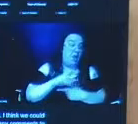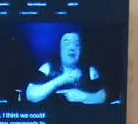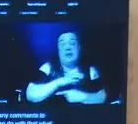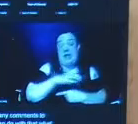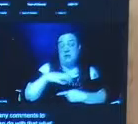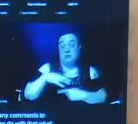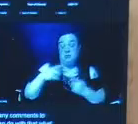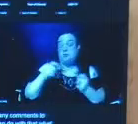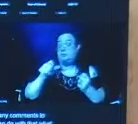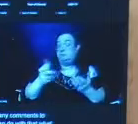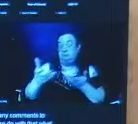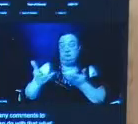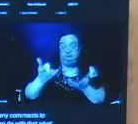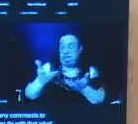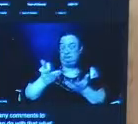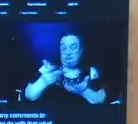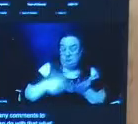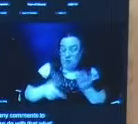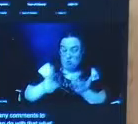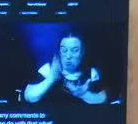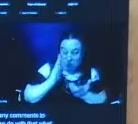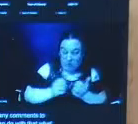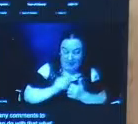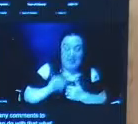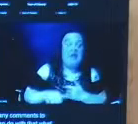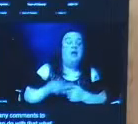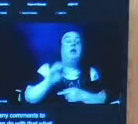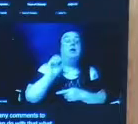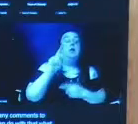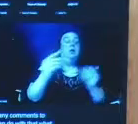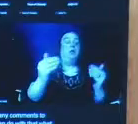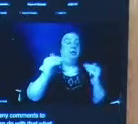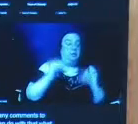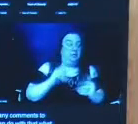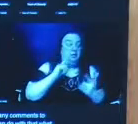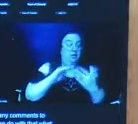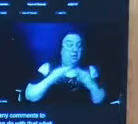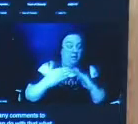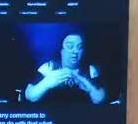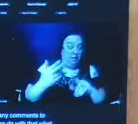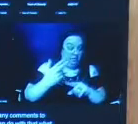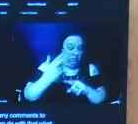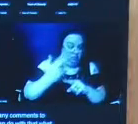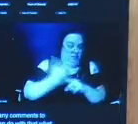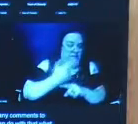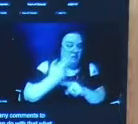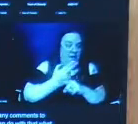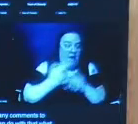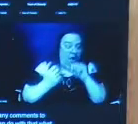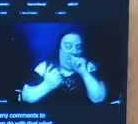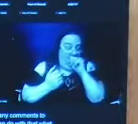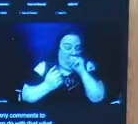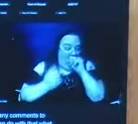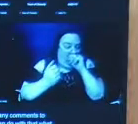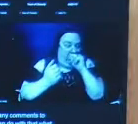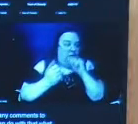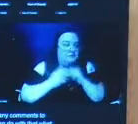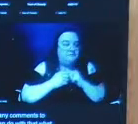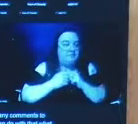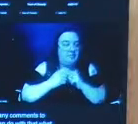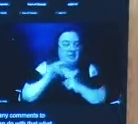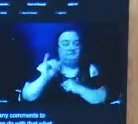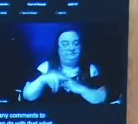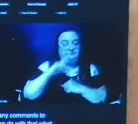will. Okay. The next item is town use. That is the